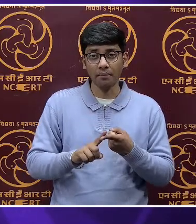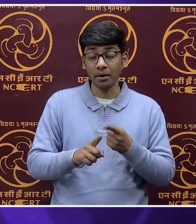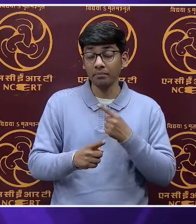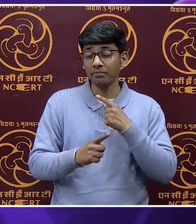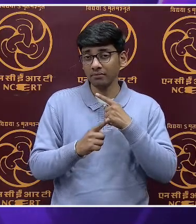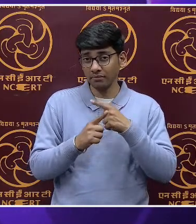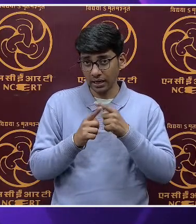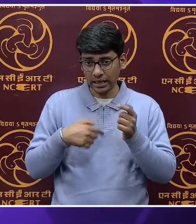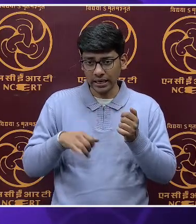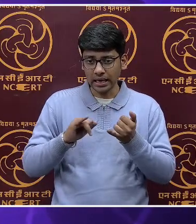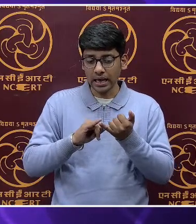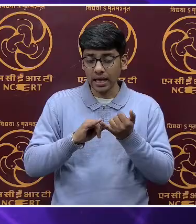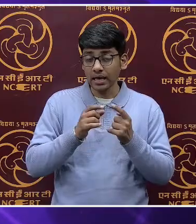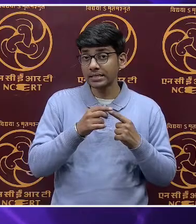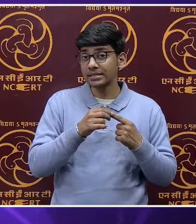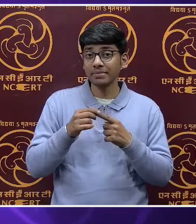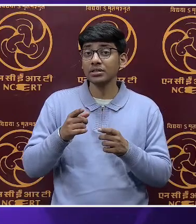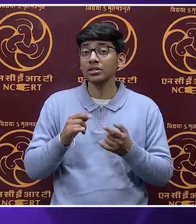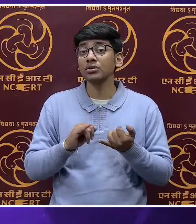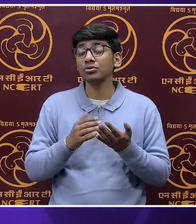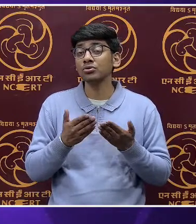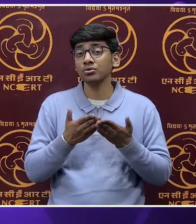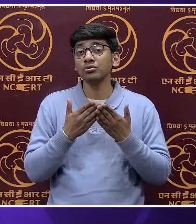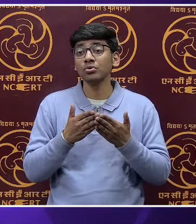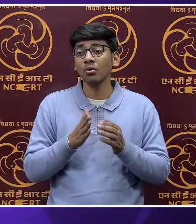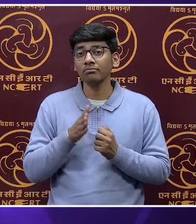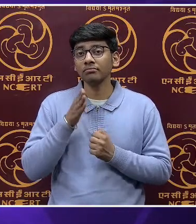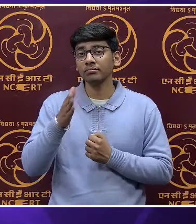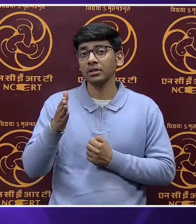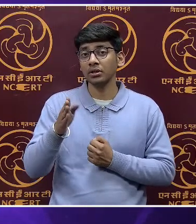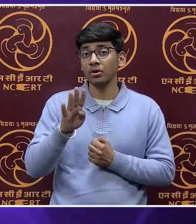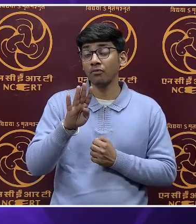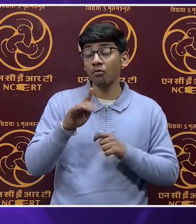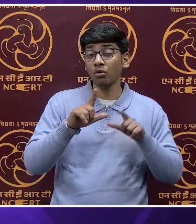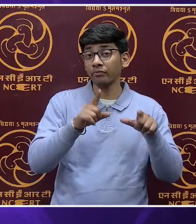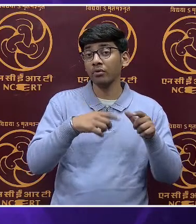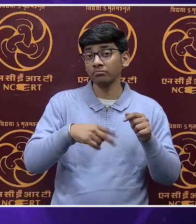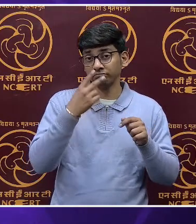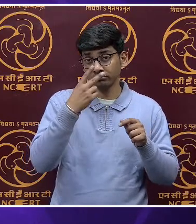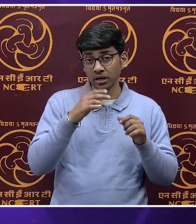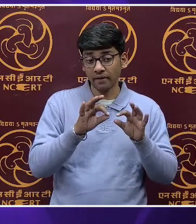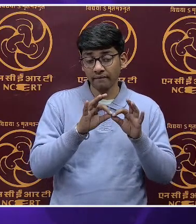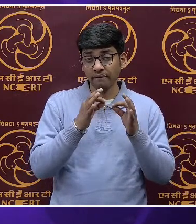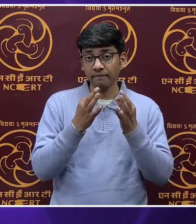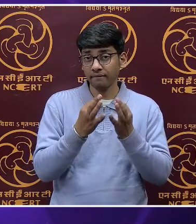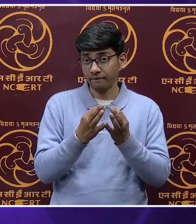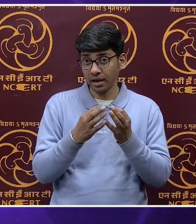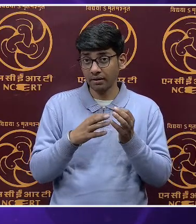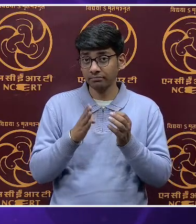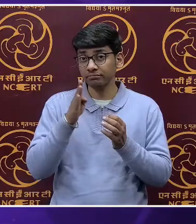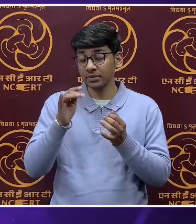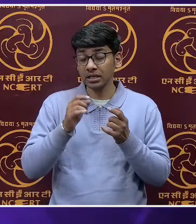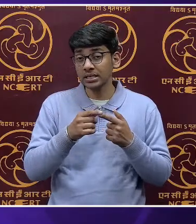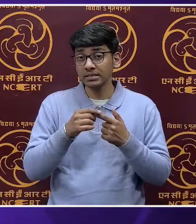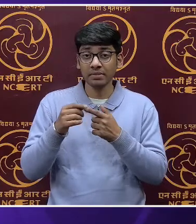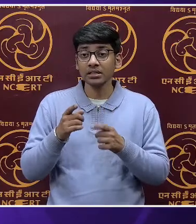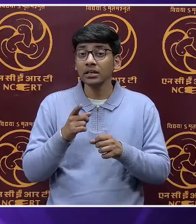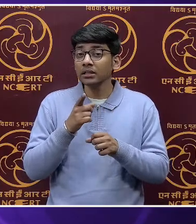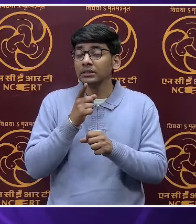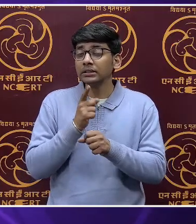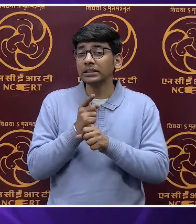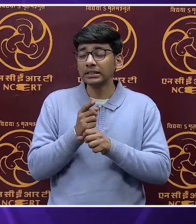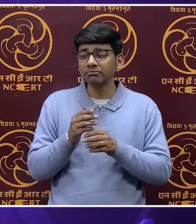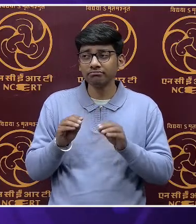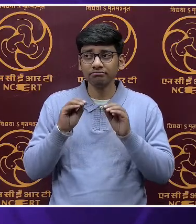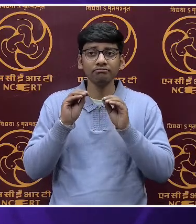also shift her to a special school. And then in the fourth frame we see that the family takes Evelyn to a specialist, and then it